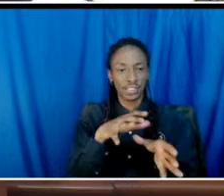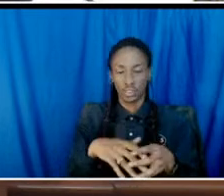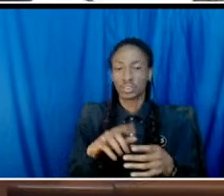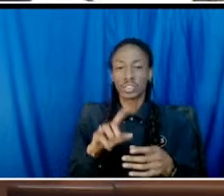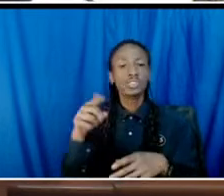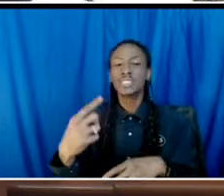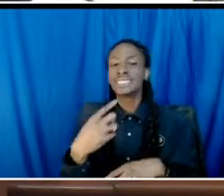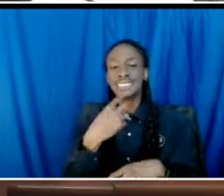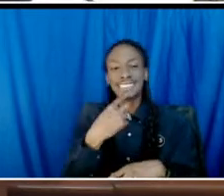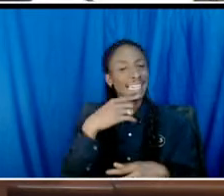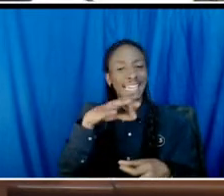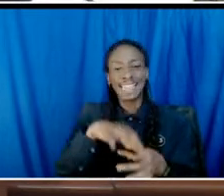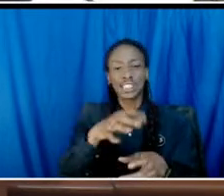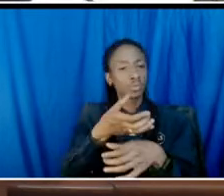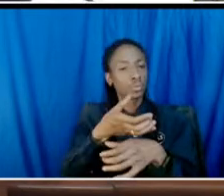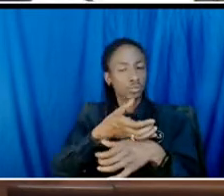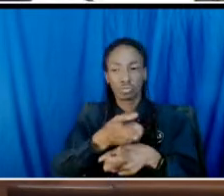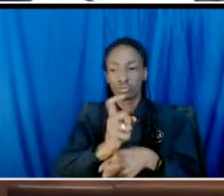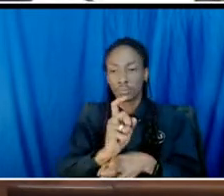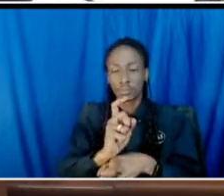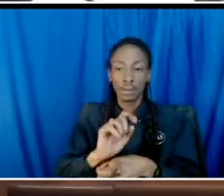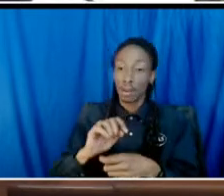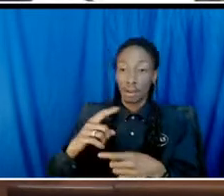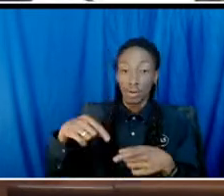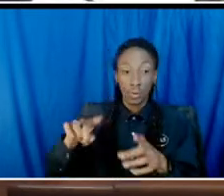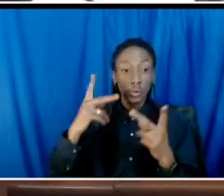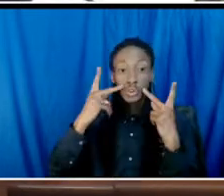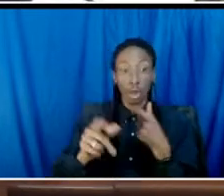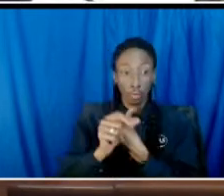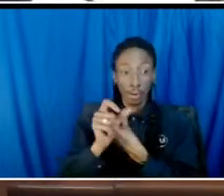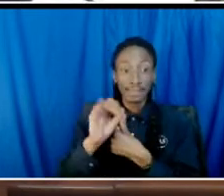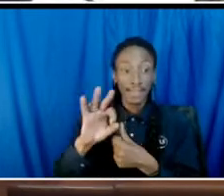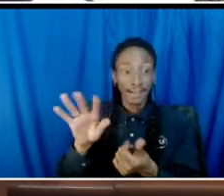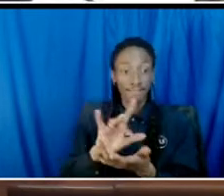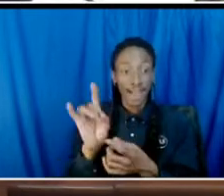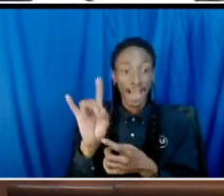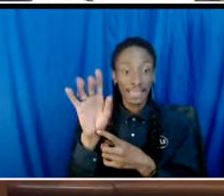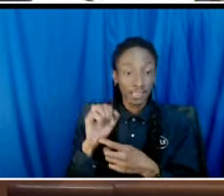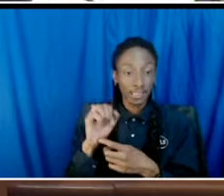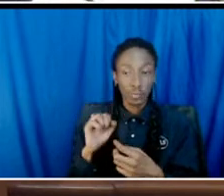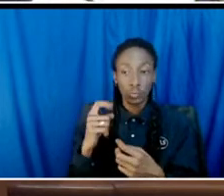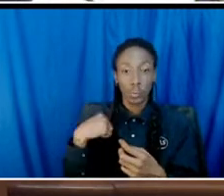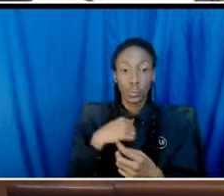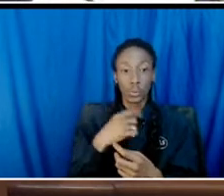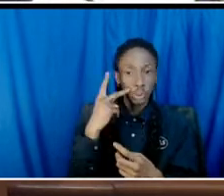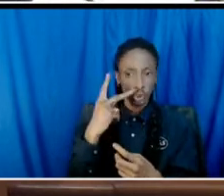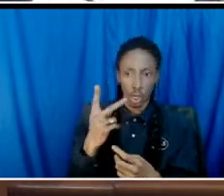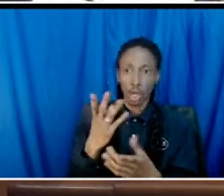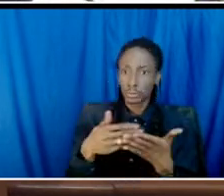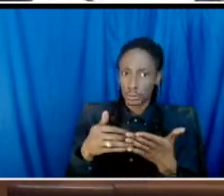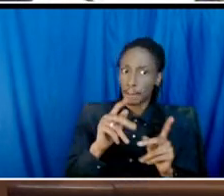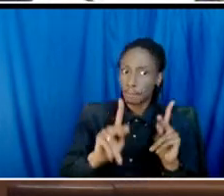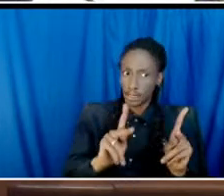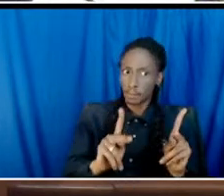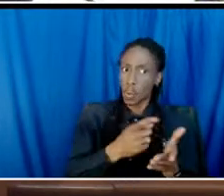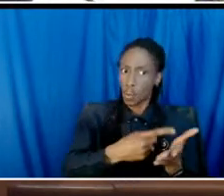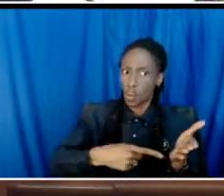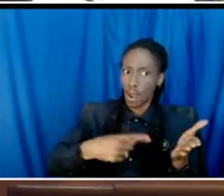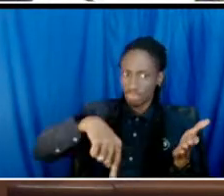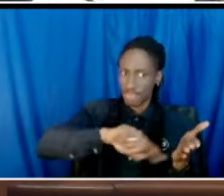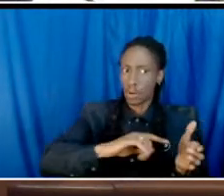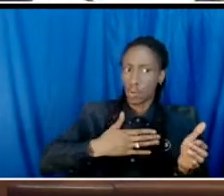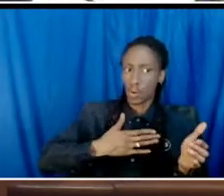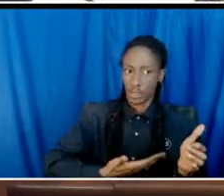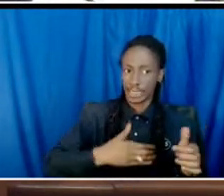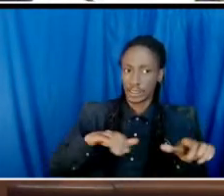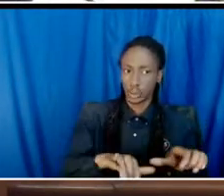way, we saw threats of violence. We saw what some people were willing to do. In the service